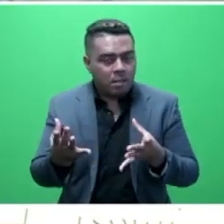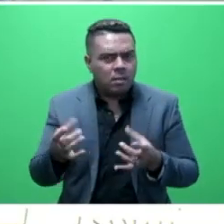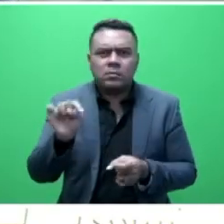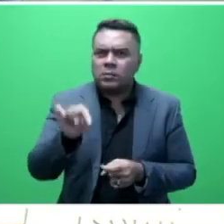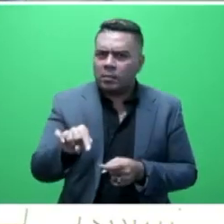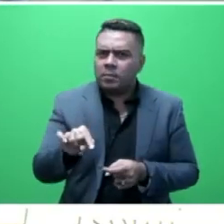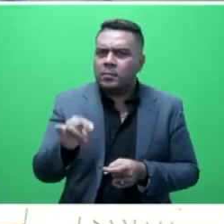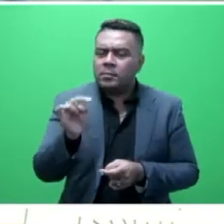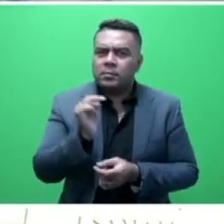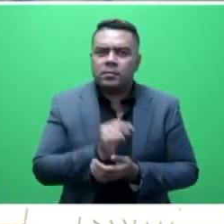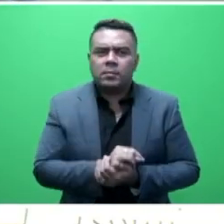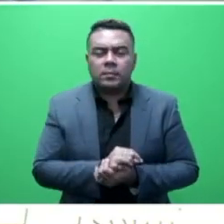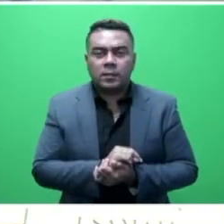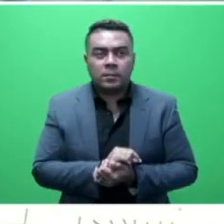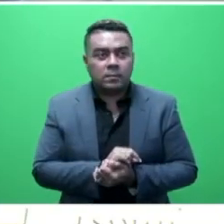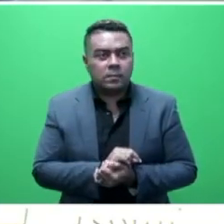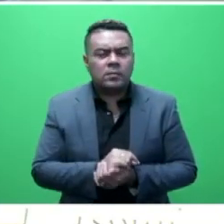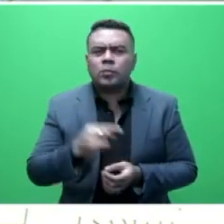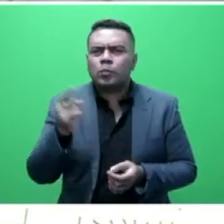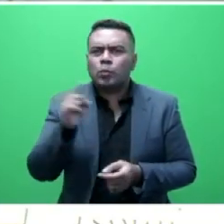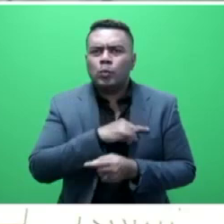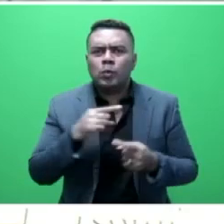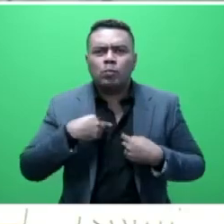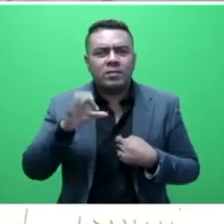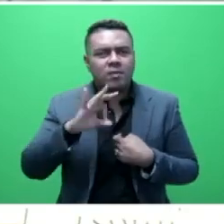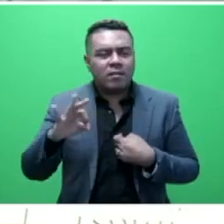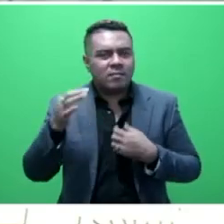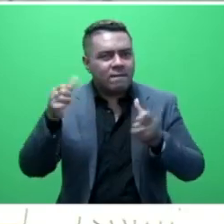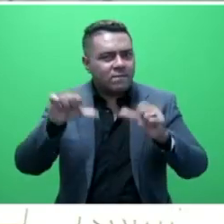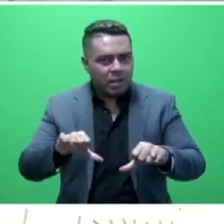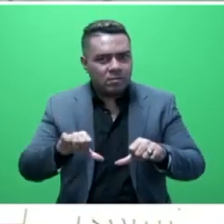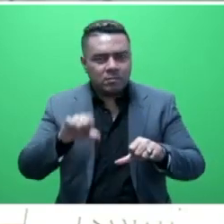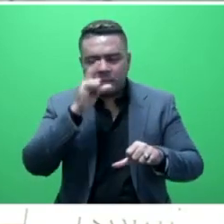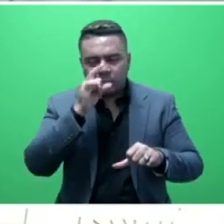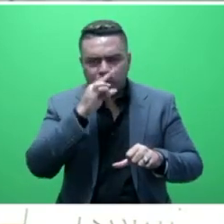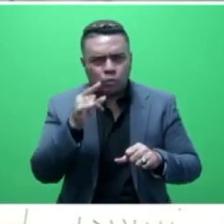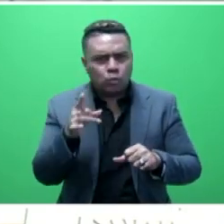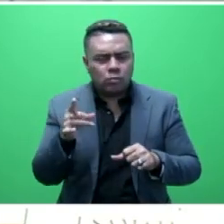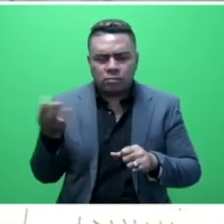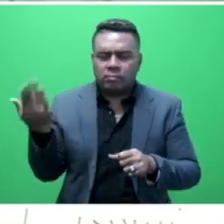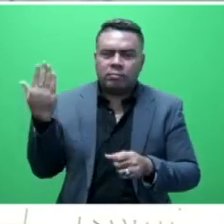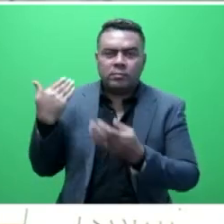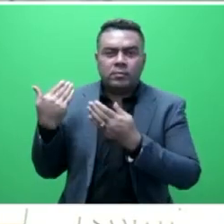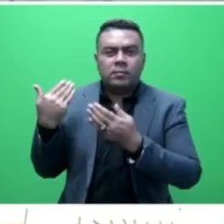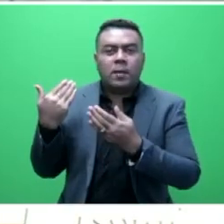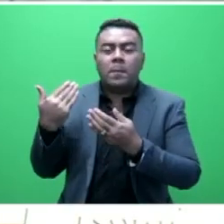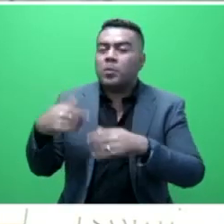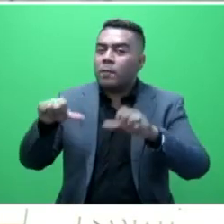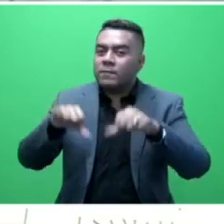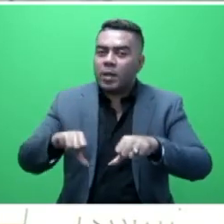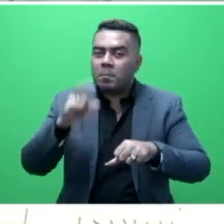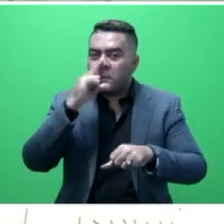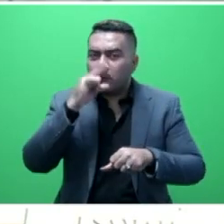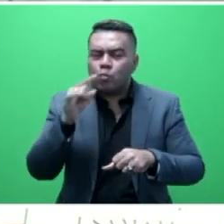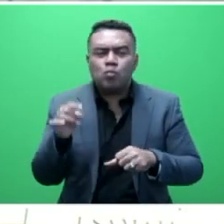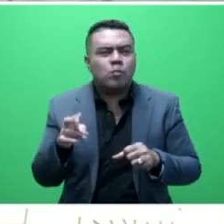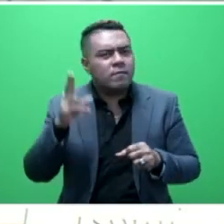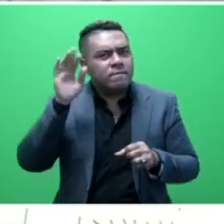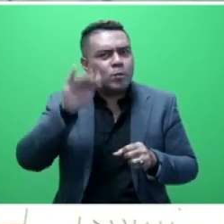Speaker, so let me say now, we will not fail those most vulnerable today, nor will we fail those future